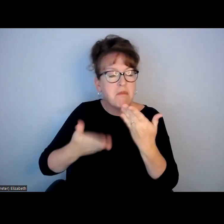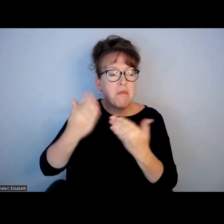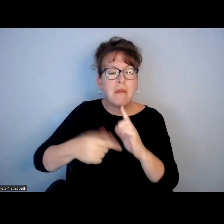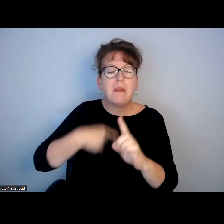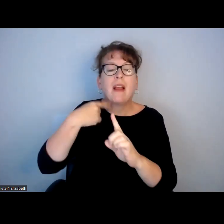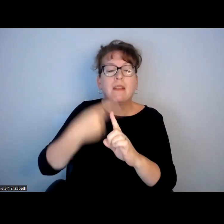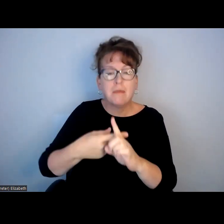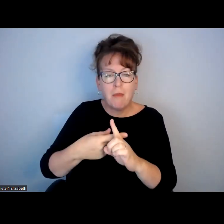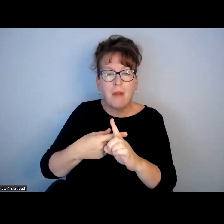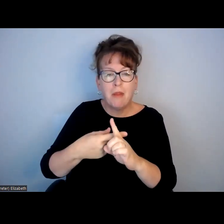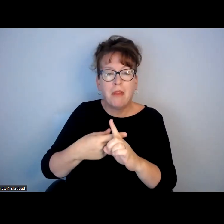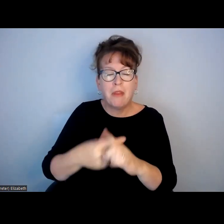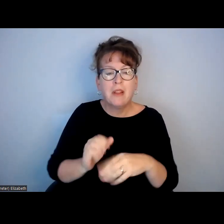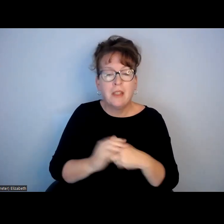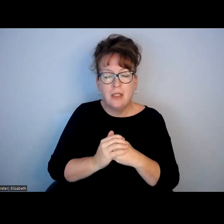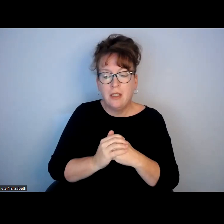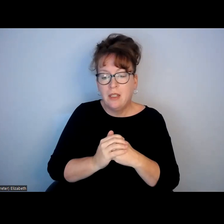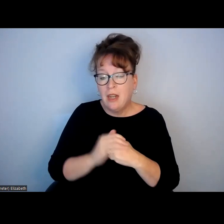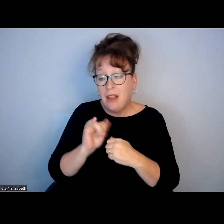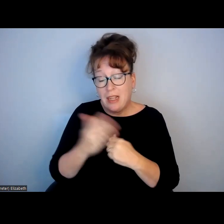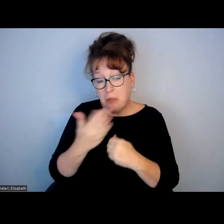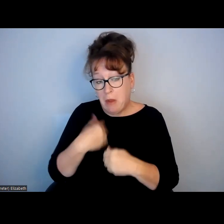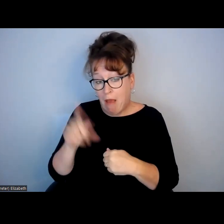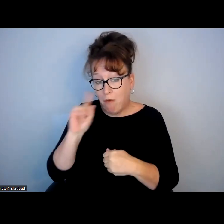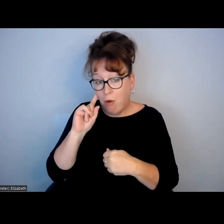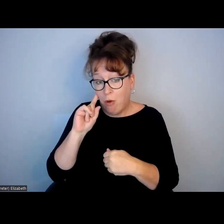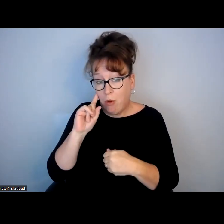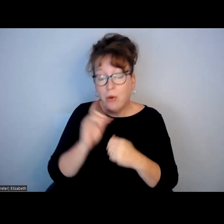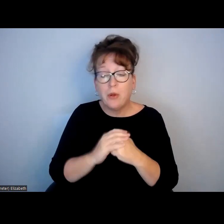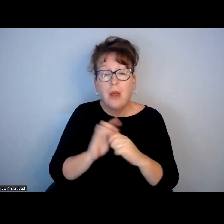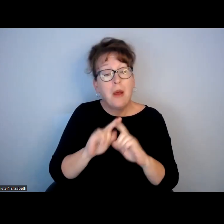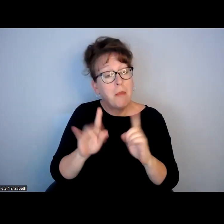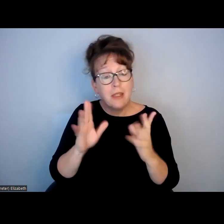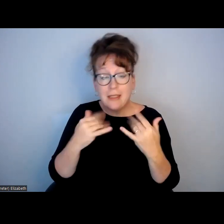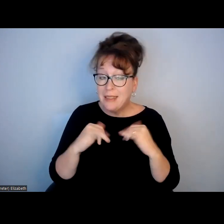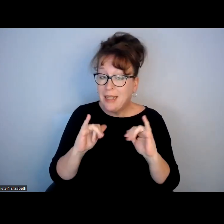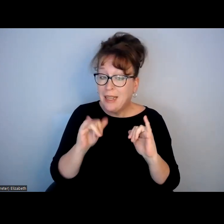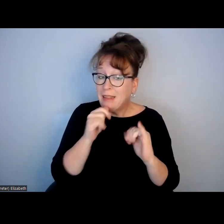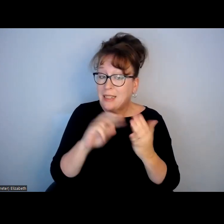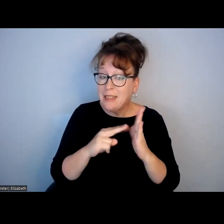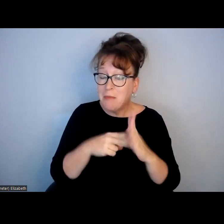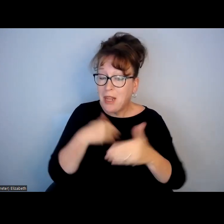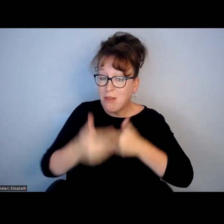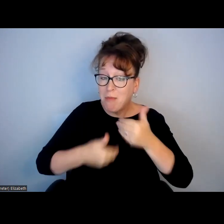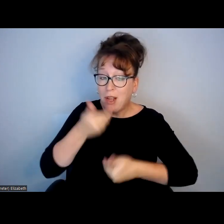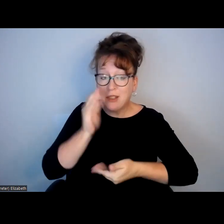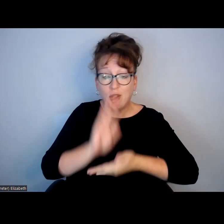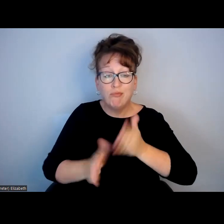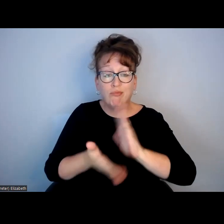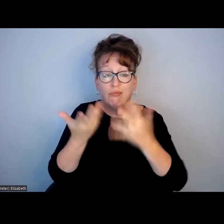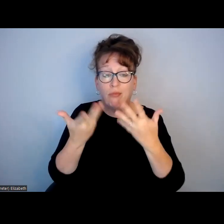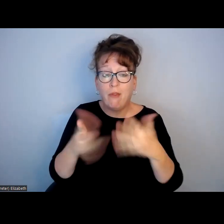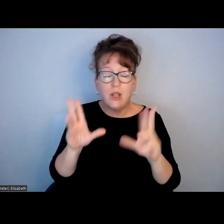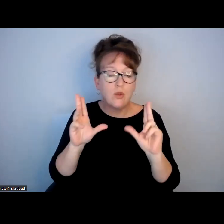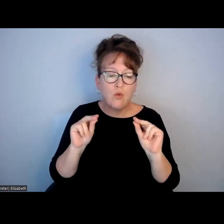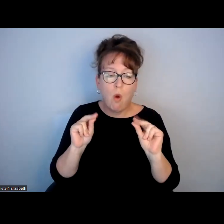things, some of the indications I've heard, but that doesn't mean that the process is done and that we won't have the ability